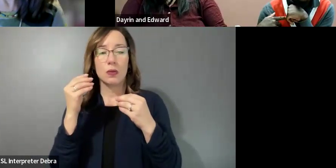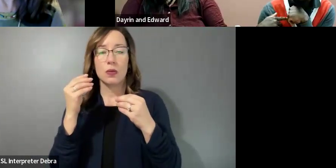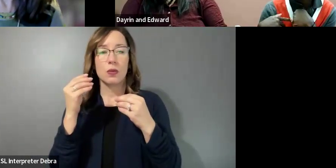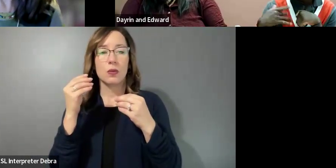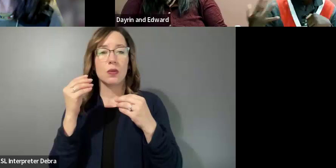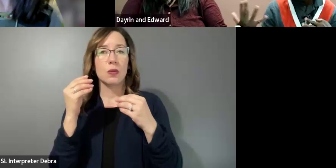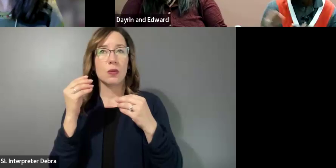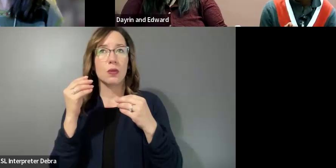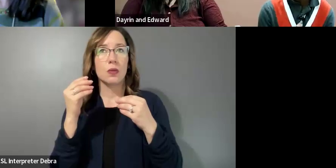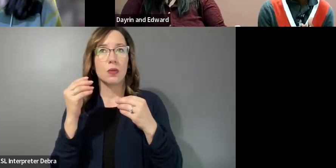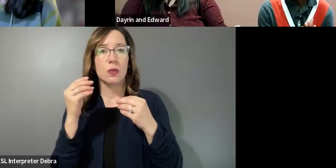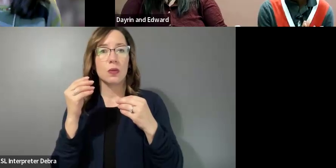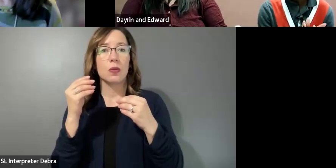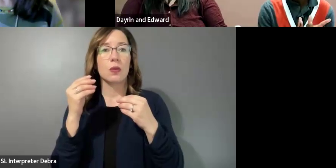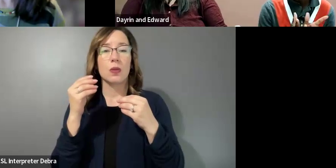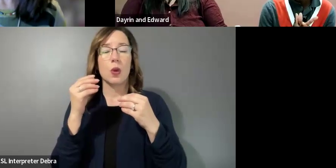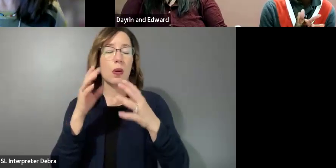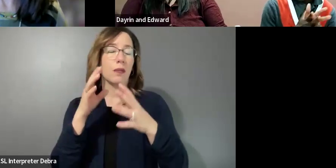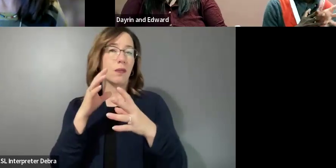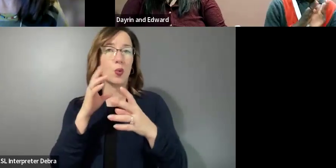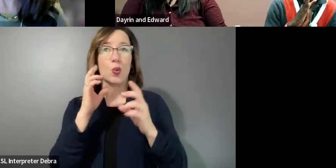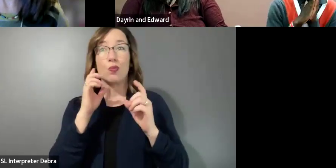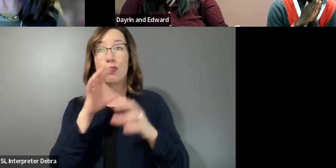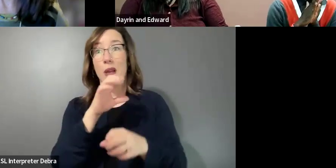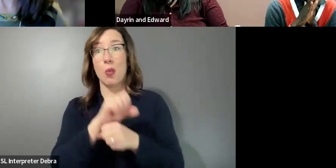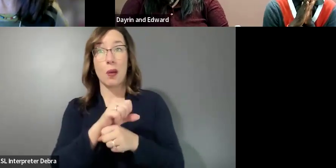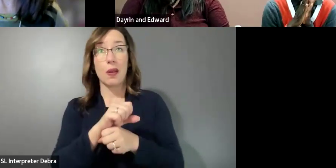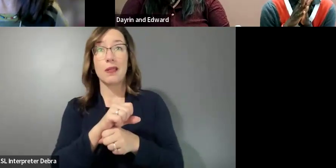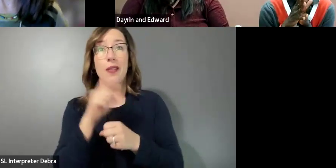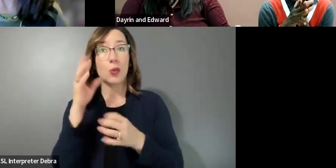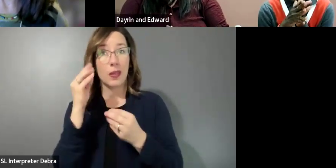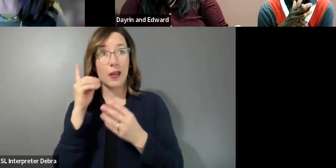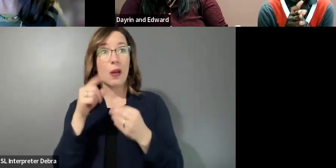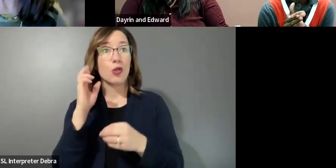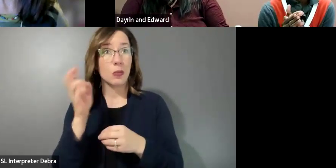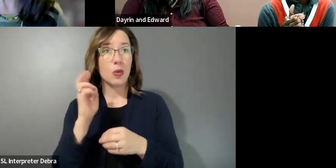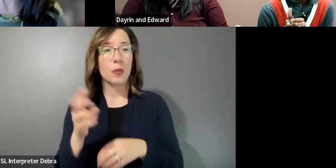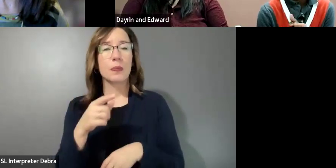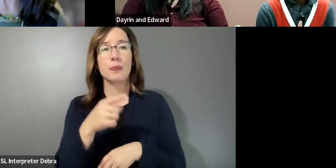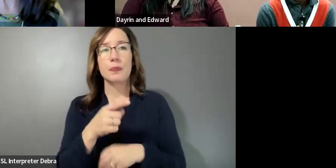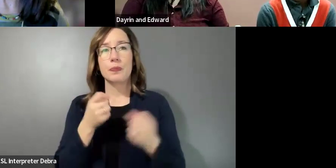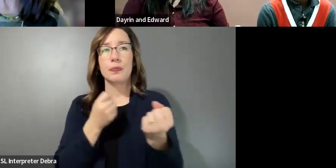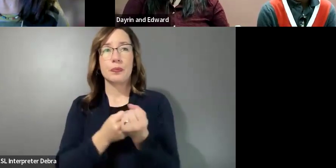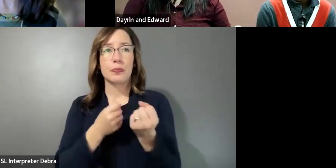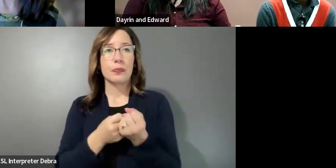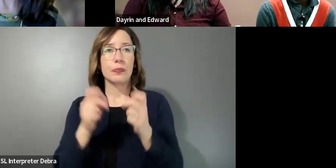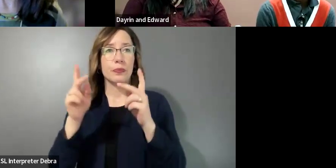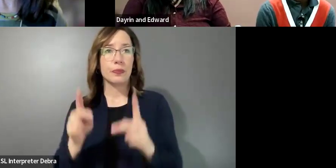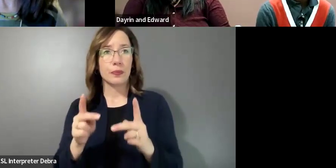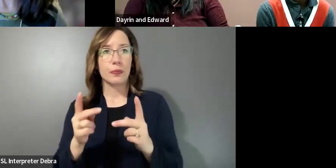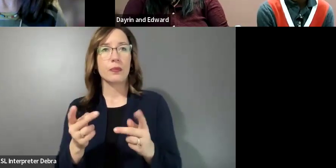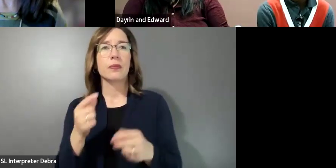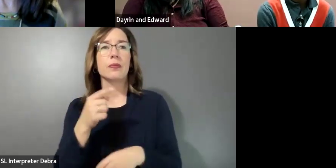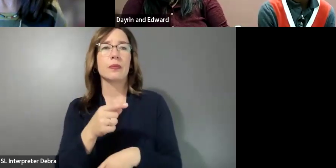when we consider looking for new doctor. Amen. So here's the support person again.